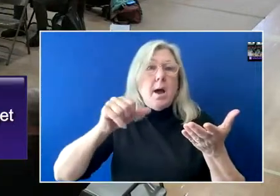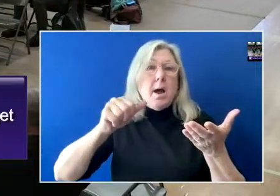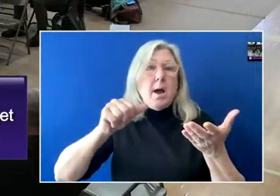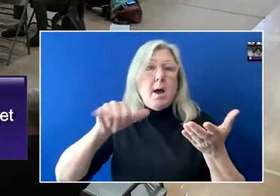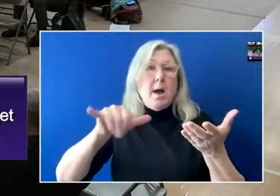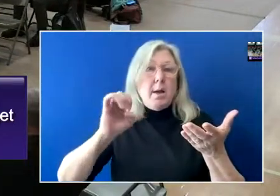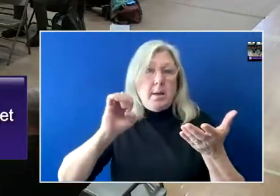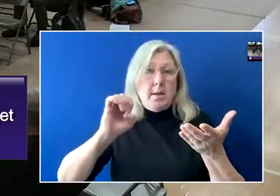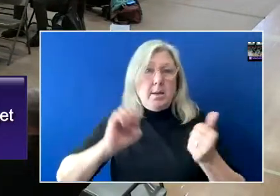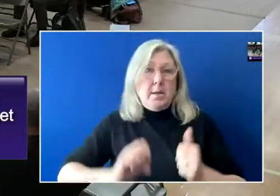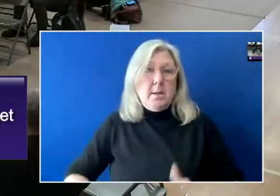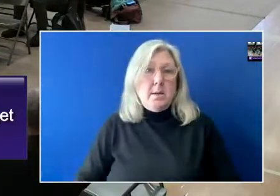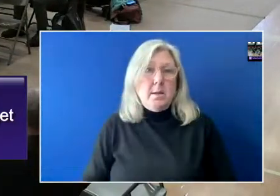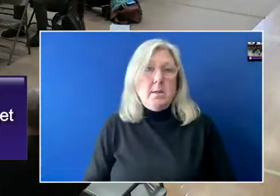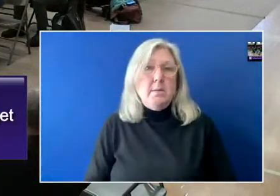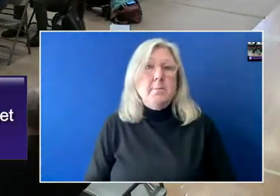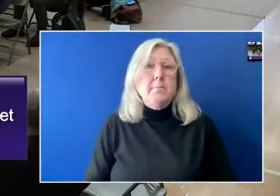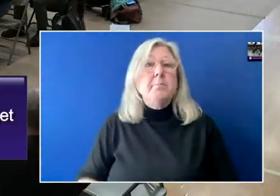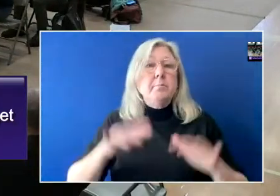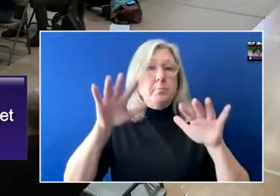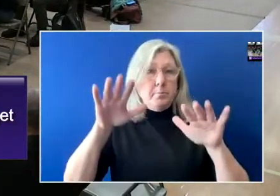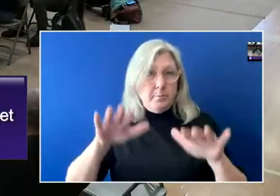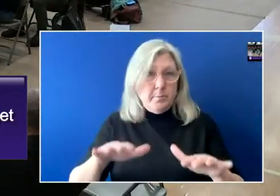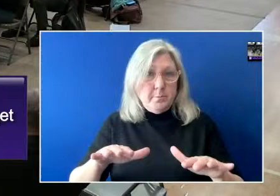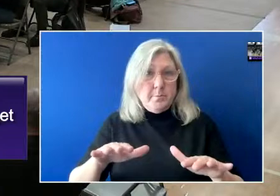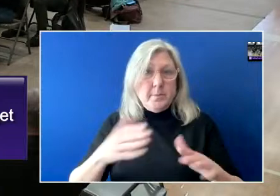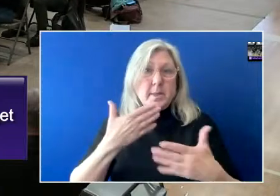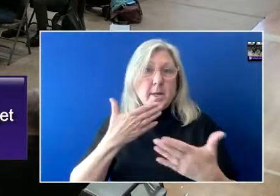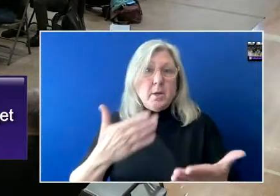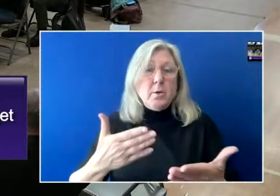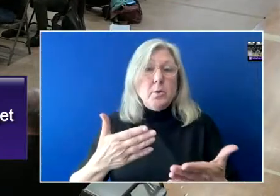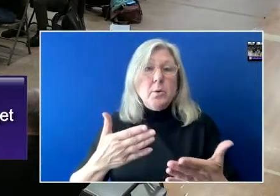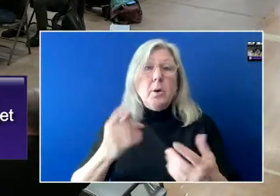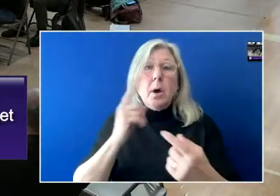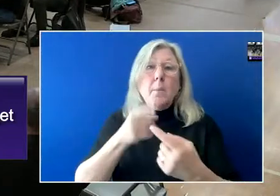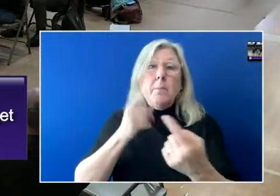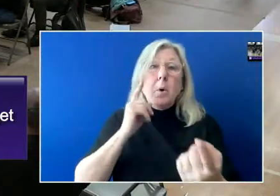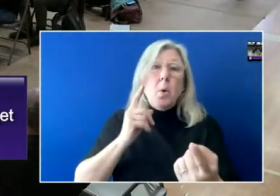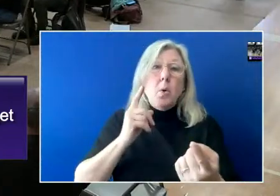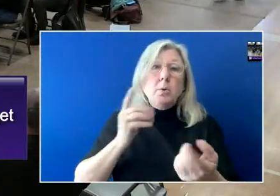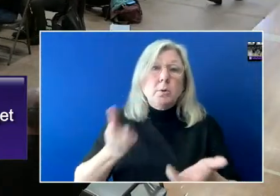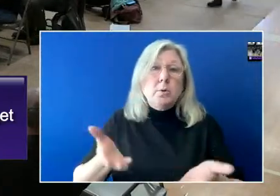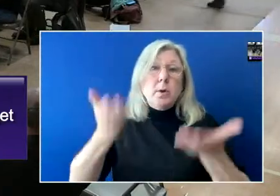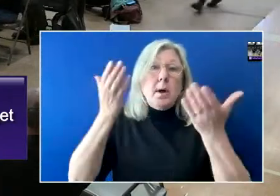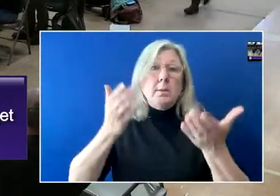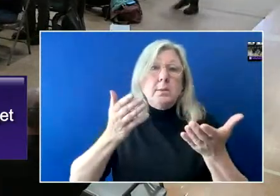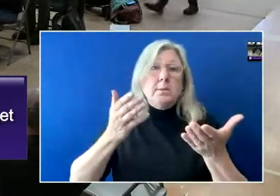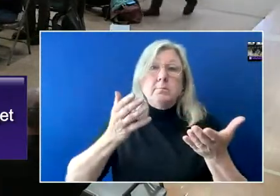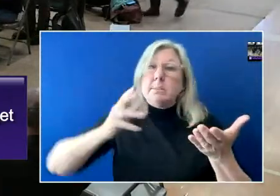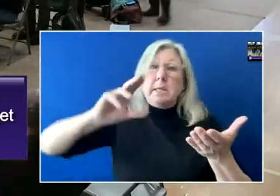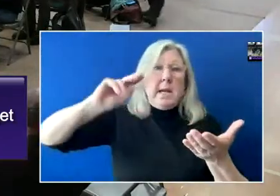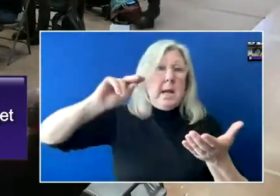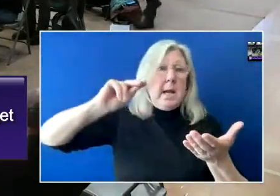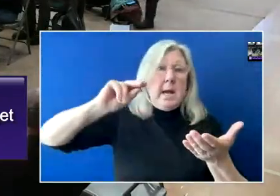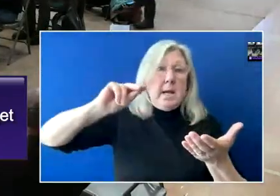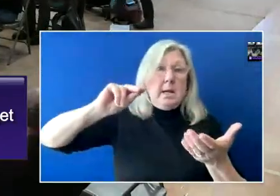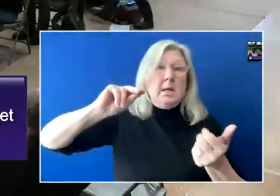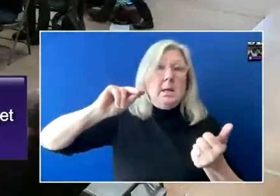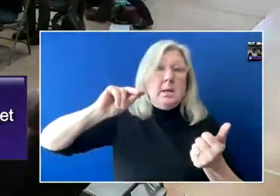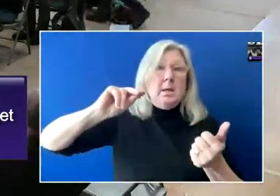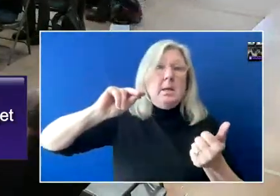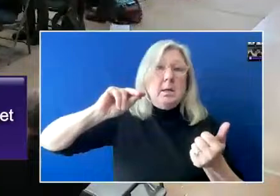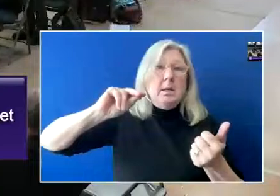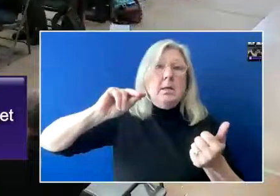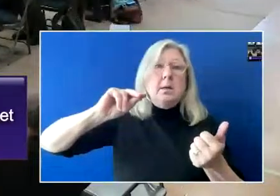I please be seated thank you all those opposed please rise and say nay the